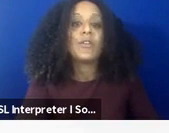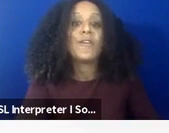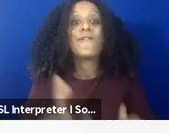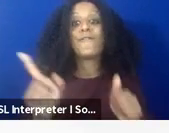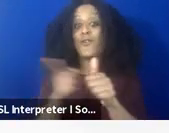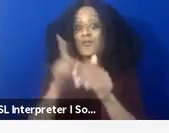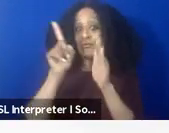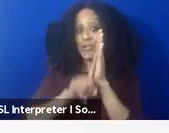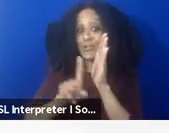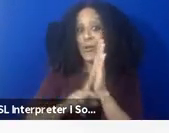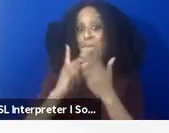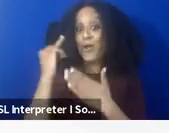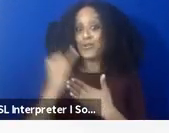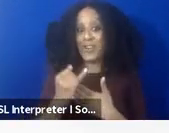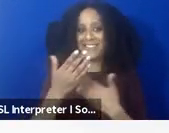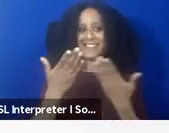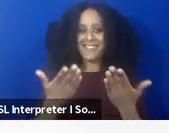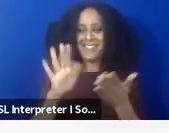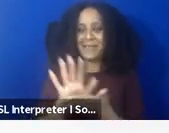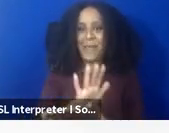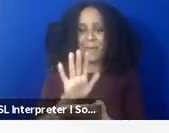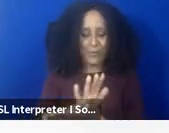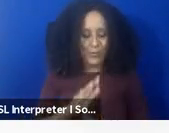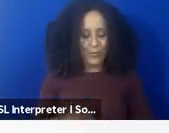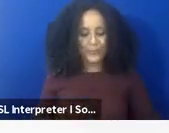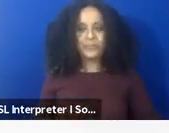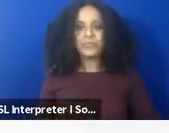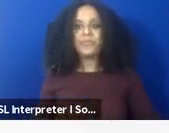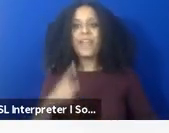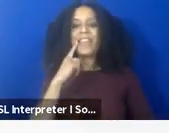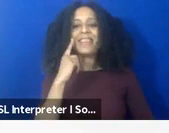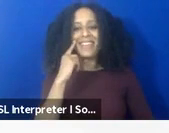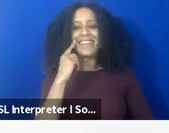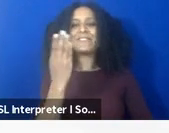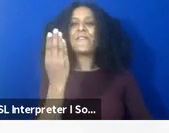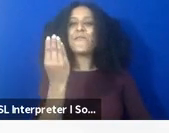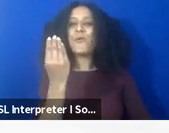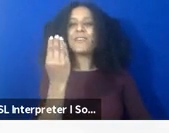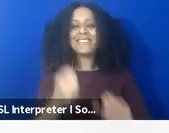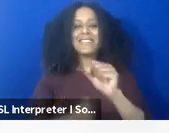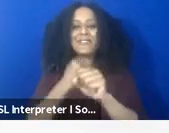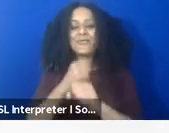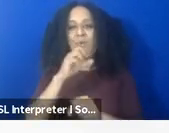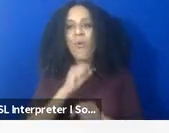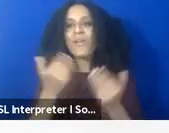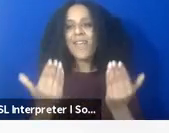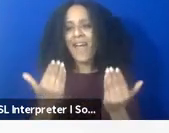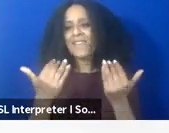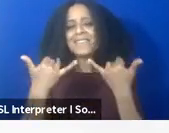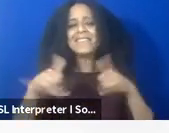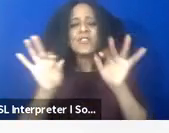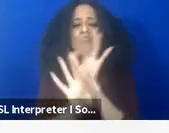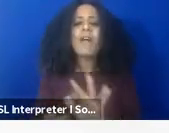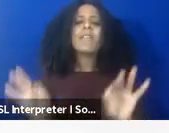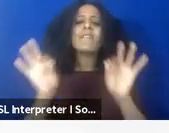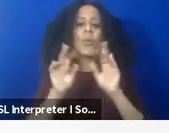as a research assistant was this paper here. It's now, I think, 14 years old, but it's still relevant. And what we